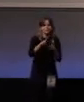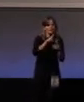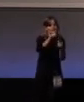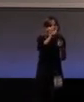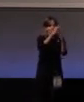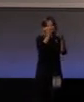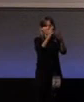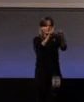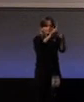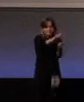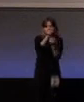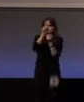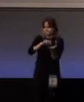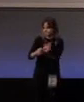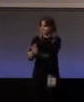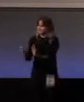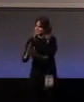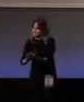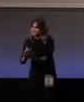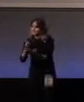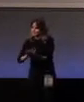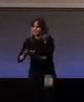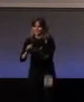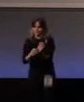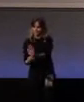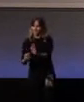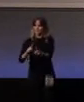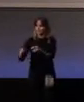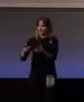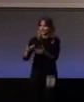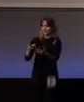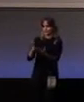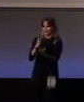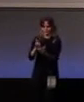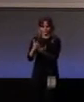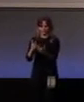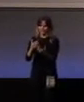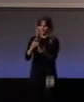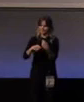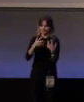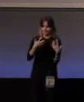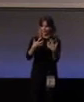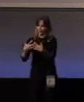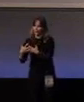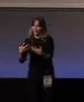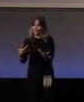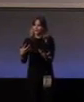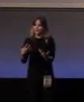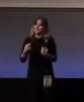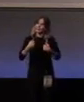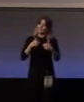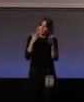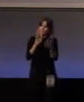station dus een ding in een ander derrickson dutch writer socialize kolom site 0 lines time